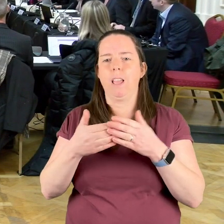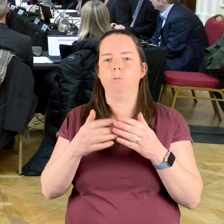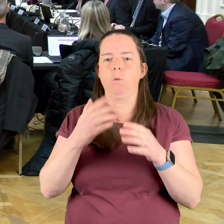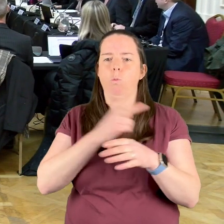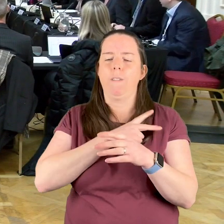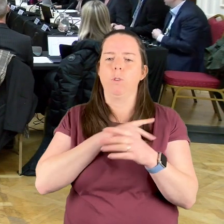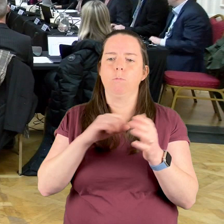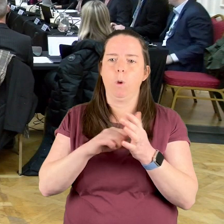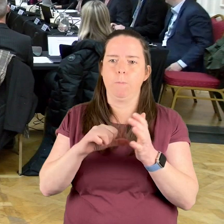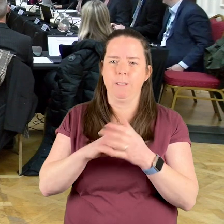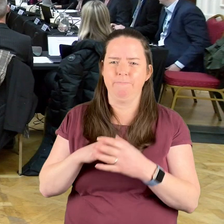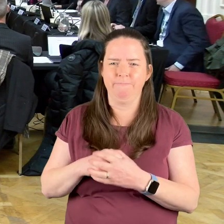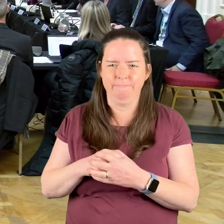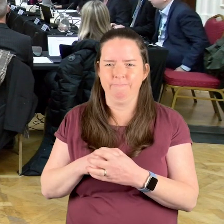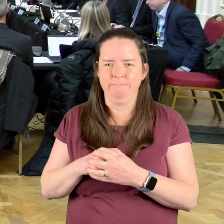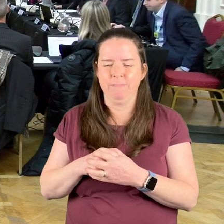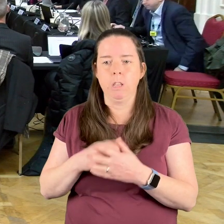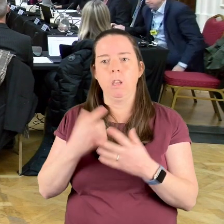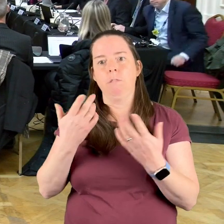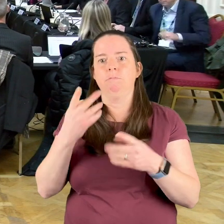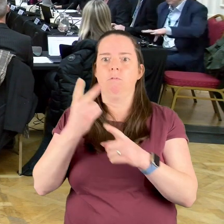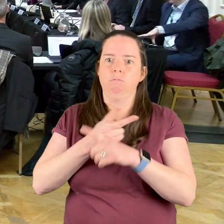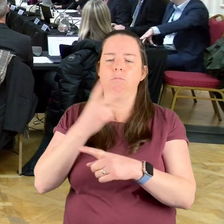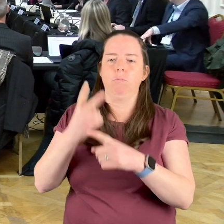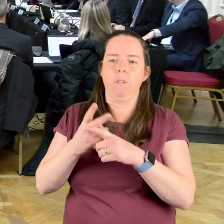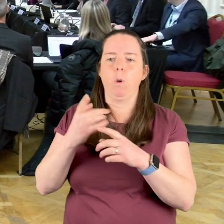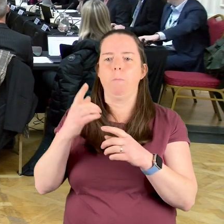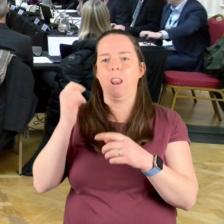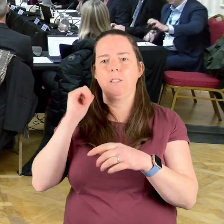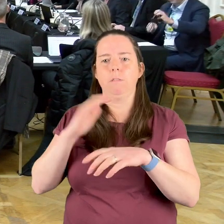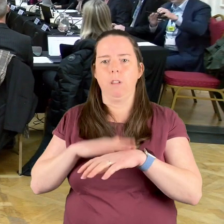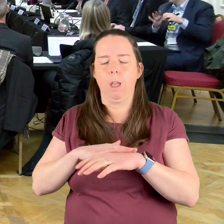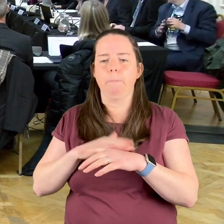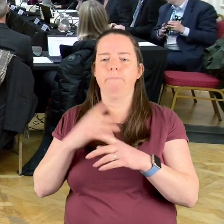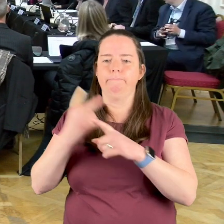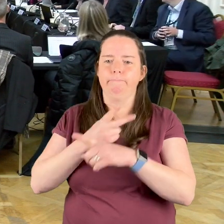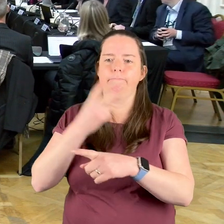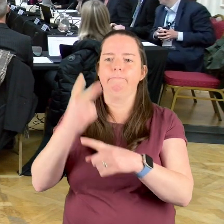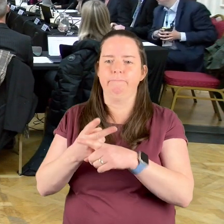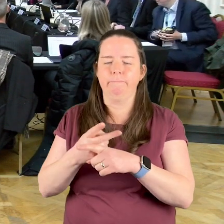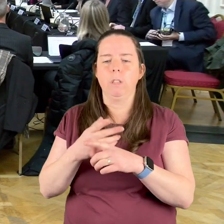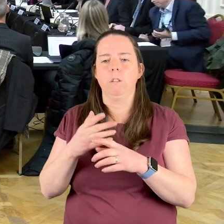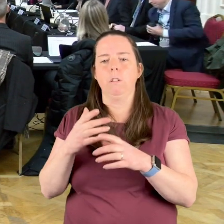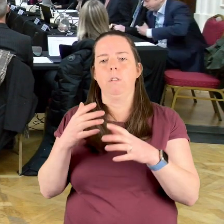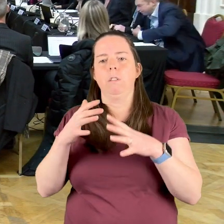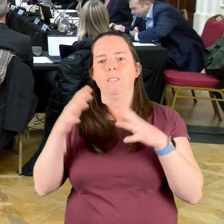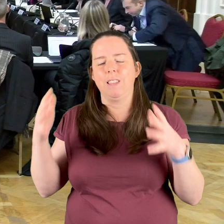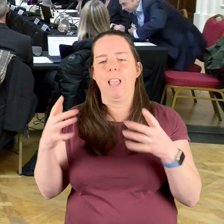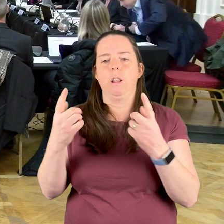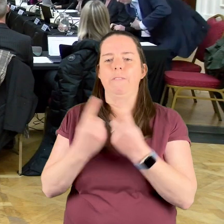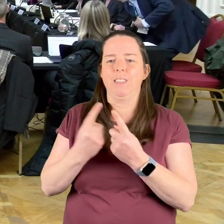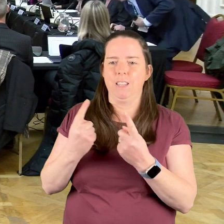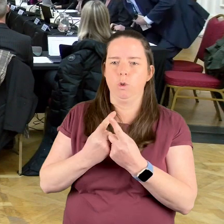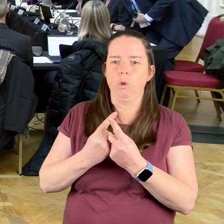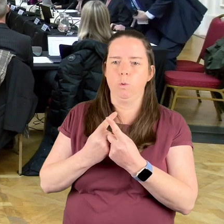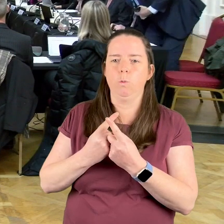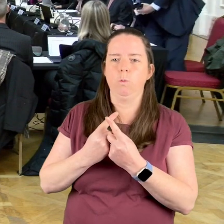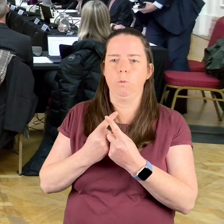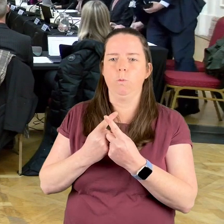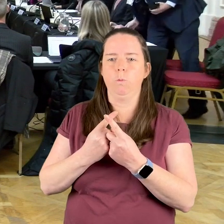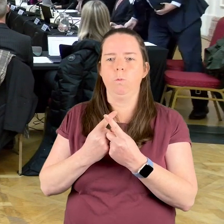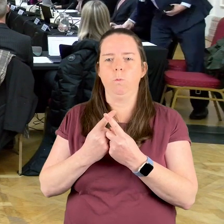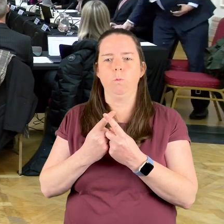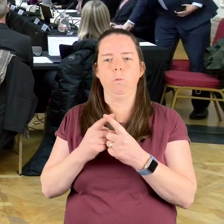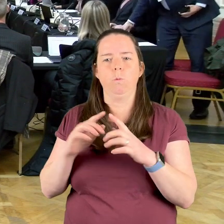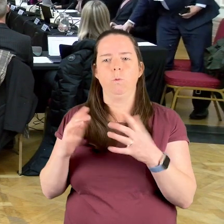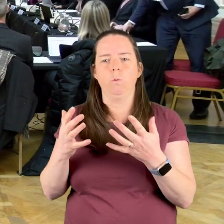problem. And just to be a stuck record from last time, the scale of the issue